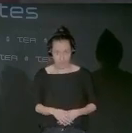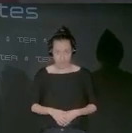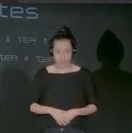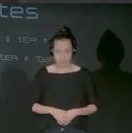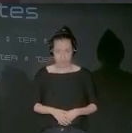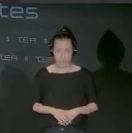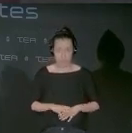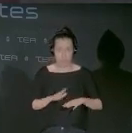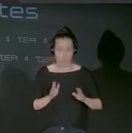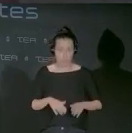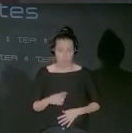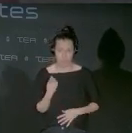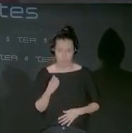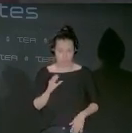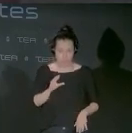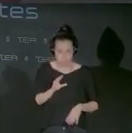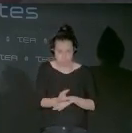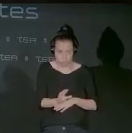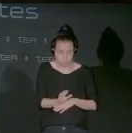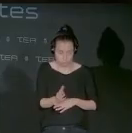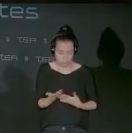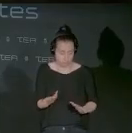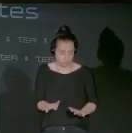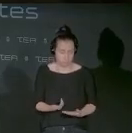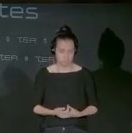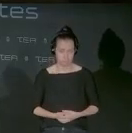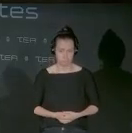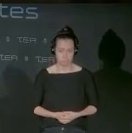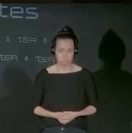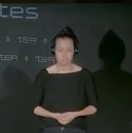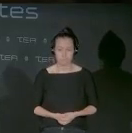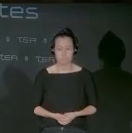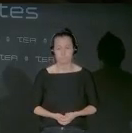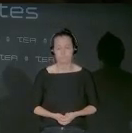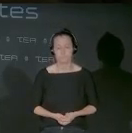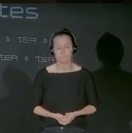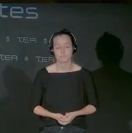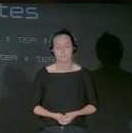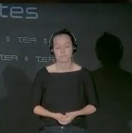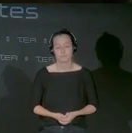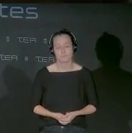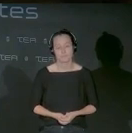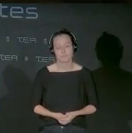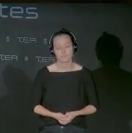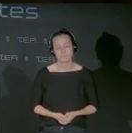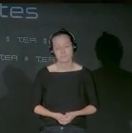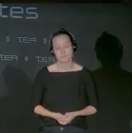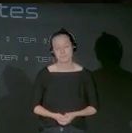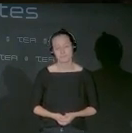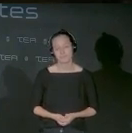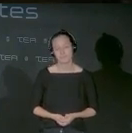said. So yeah, that's it for me. And what is the, well, I don't know if you wanted to say something